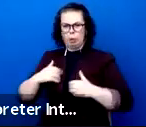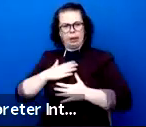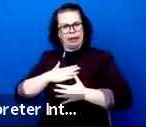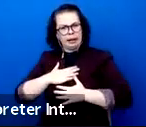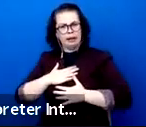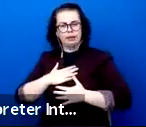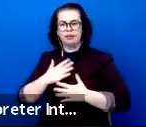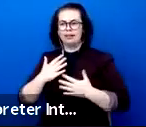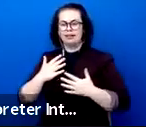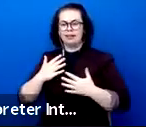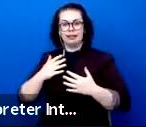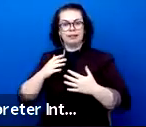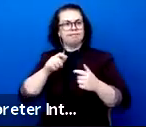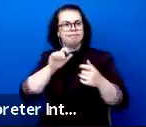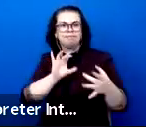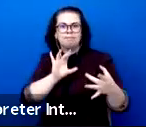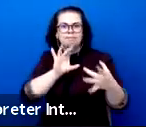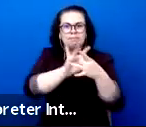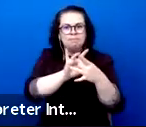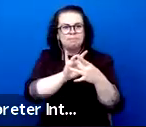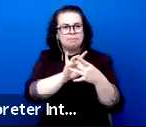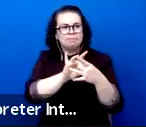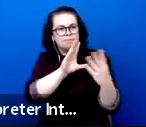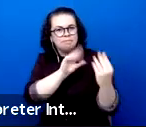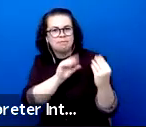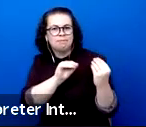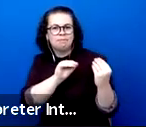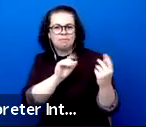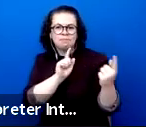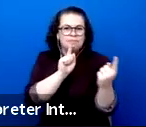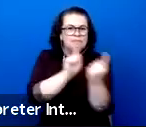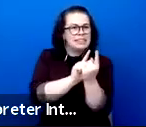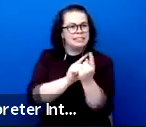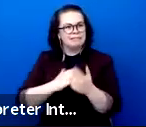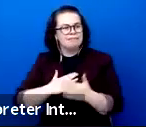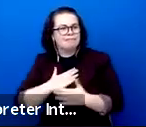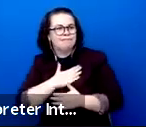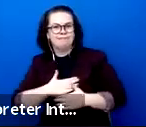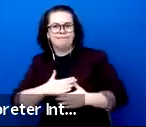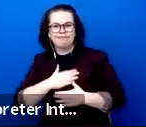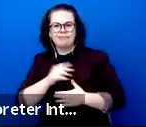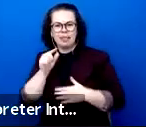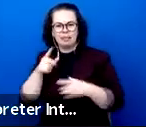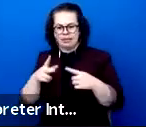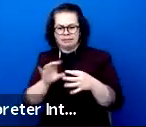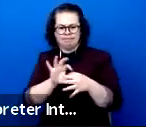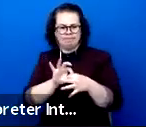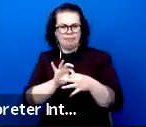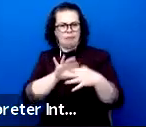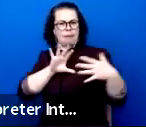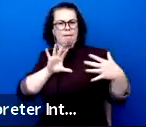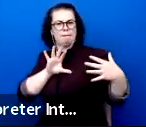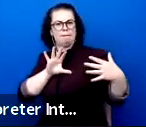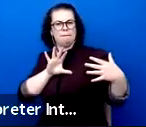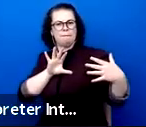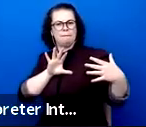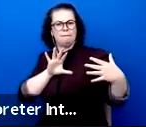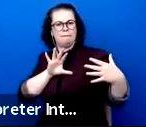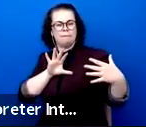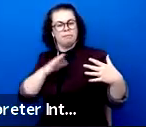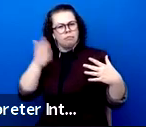that allows for exchange, empathy, intellectual stimulation, and